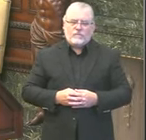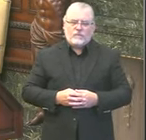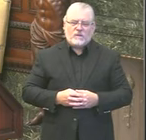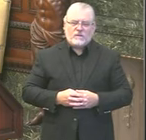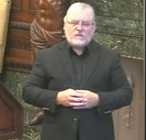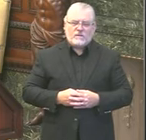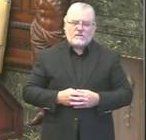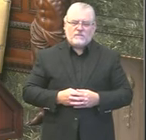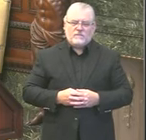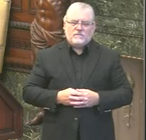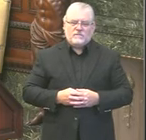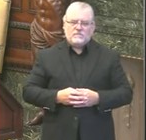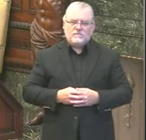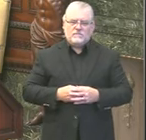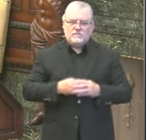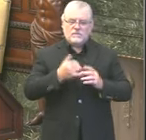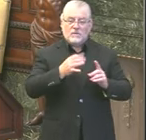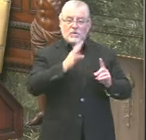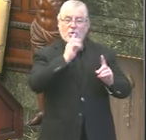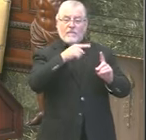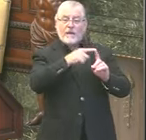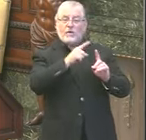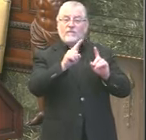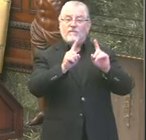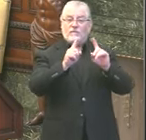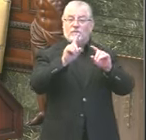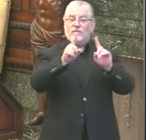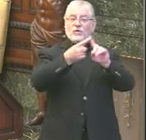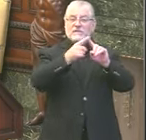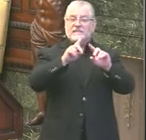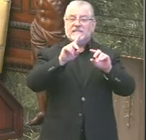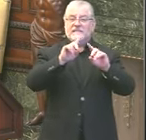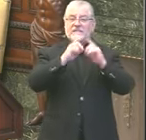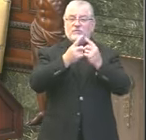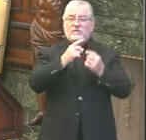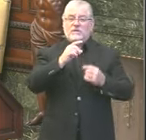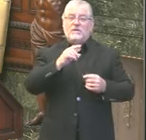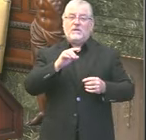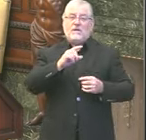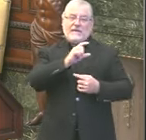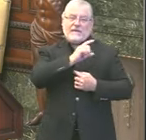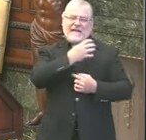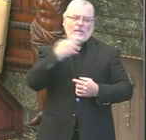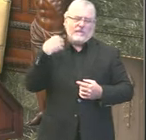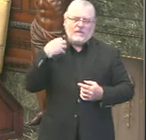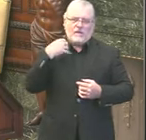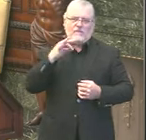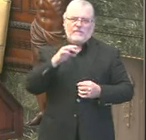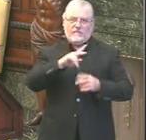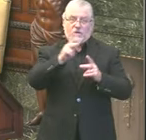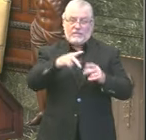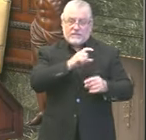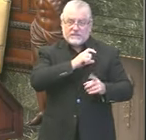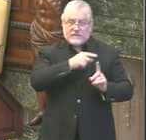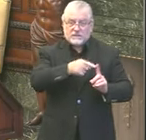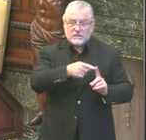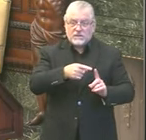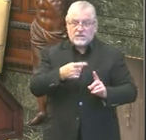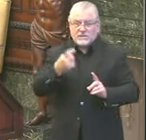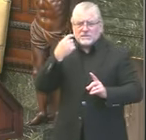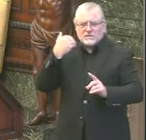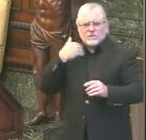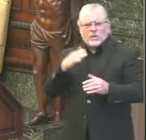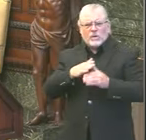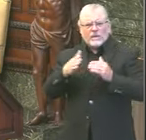Captain down there, whether that was related to what happened over at the park, maybe over the weekend or back. Could you to bring us all up to